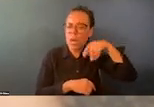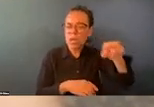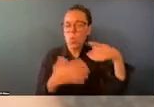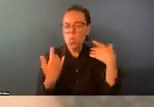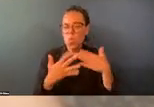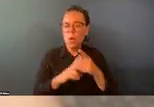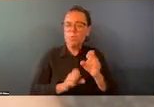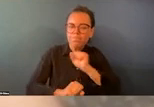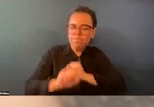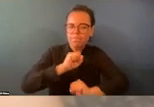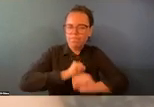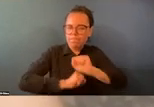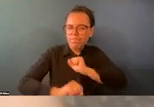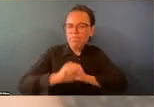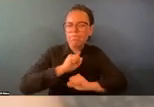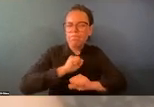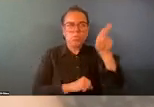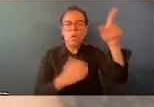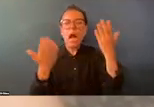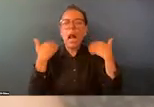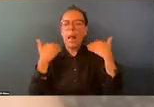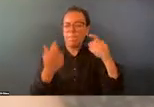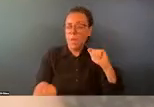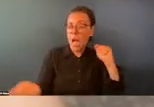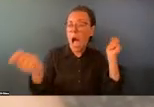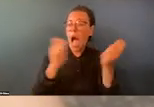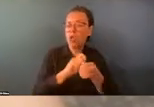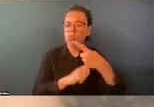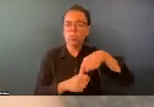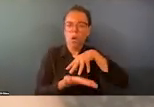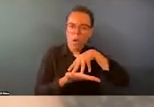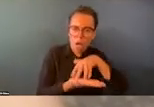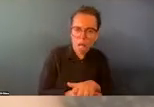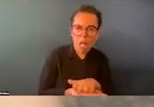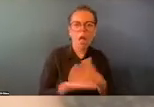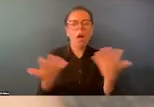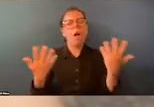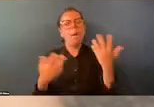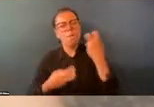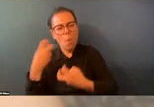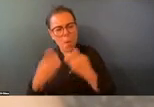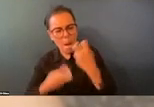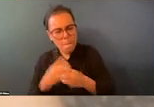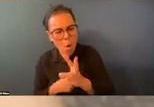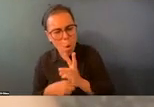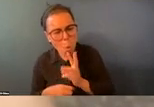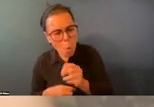the climate change and how they are vulnerable. And what